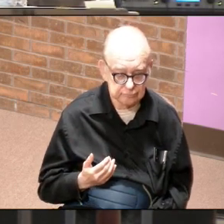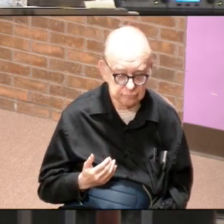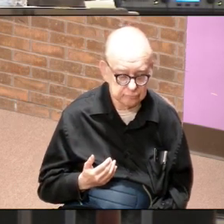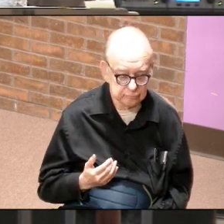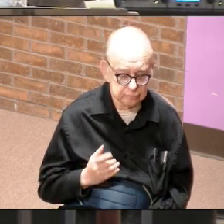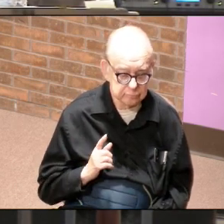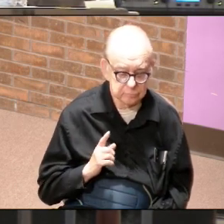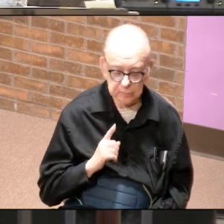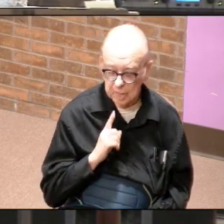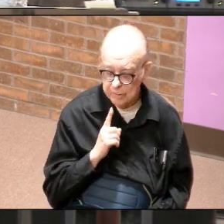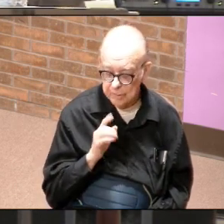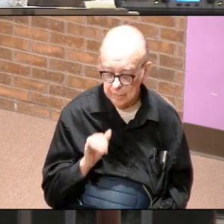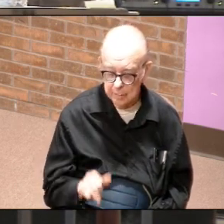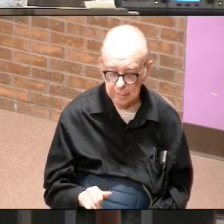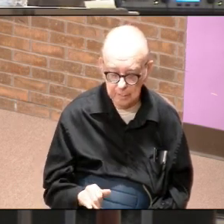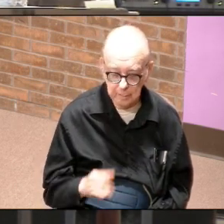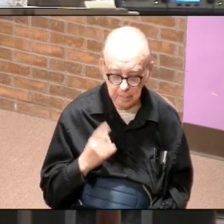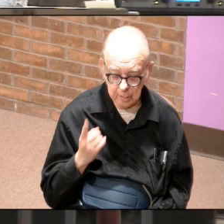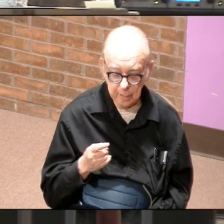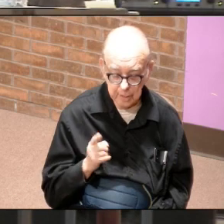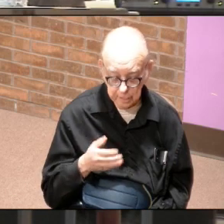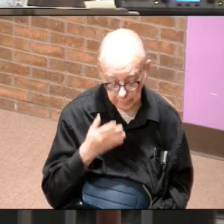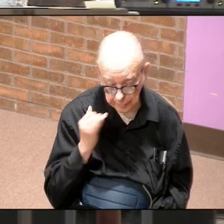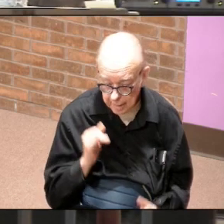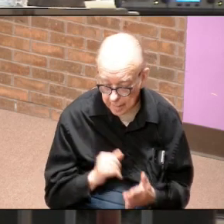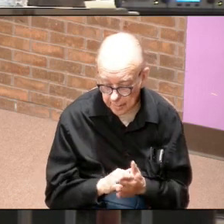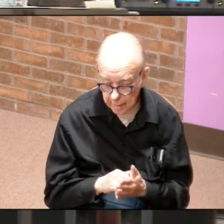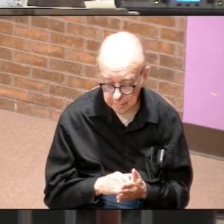it's going to be there. You may have thought you forgot it.